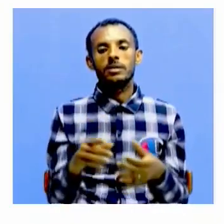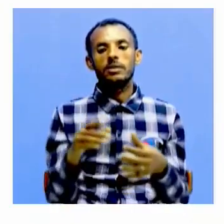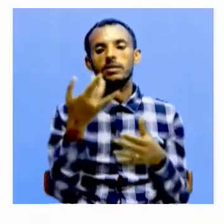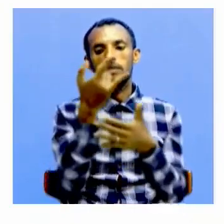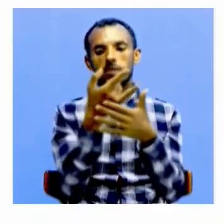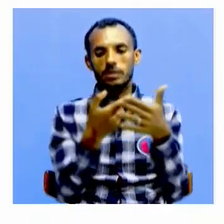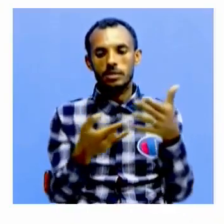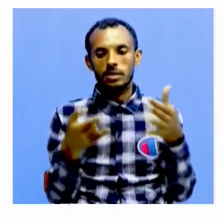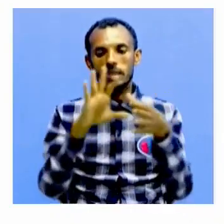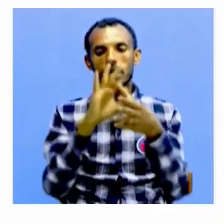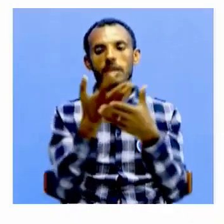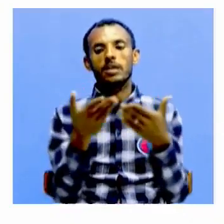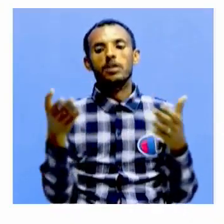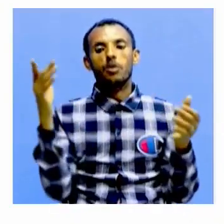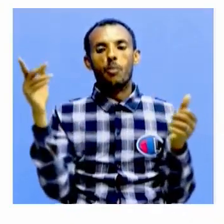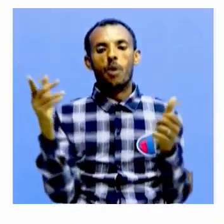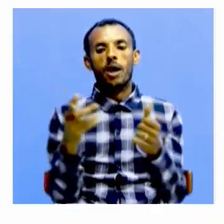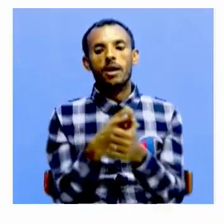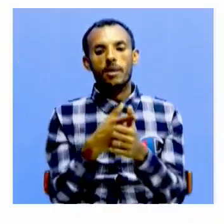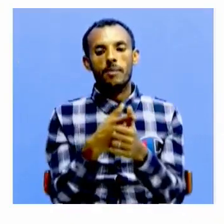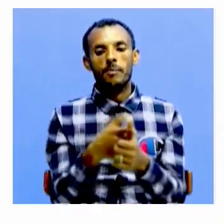sentence 1.